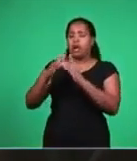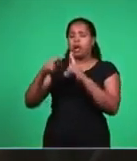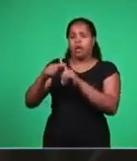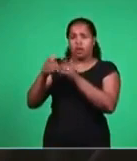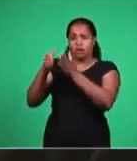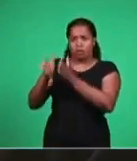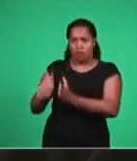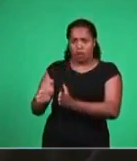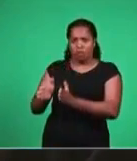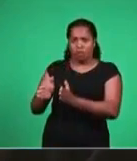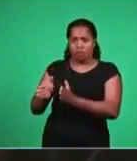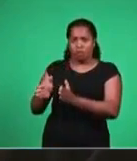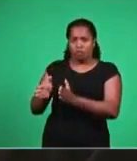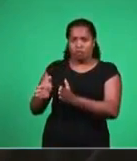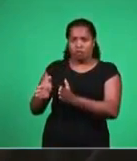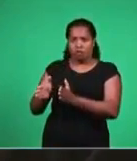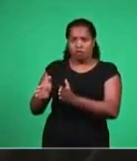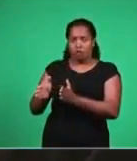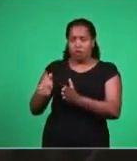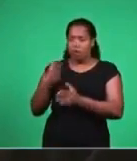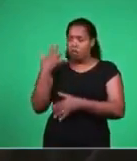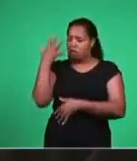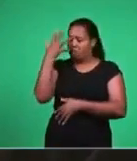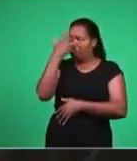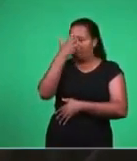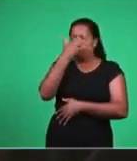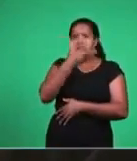it is referring to the church.